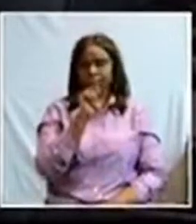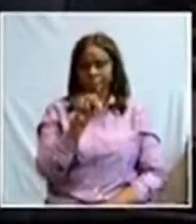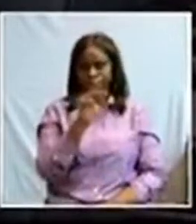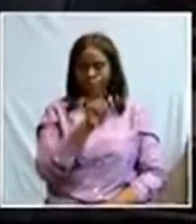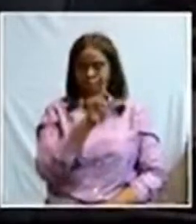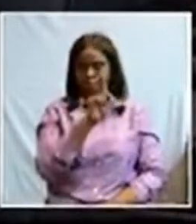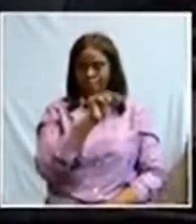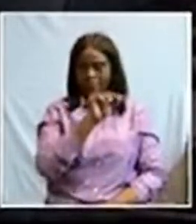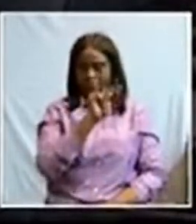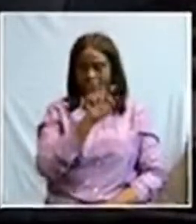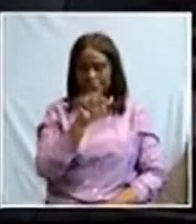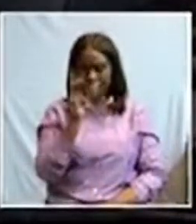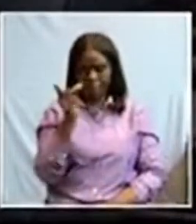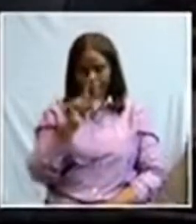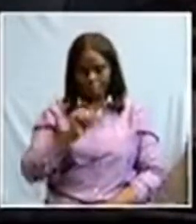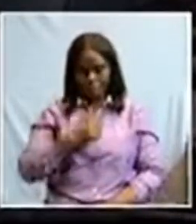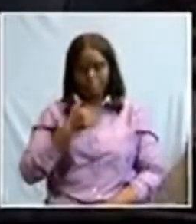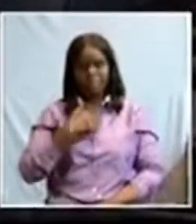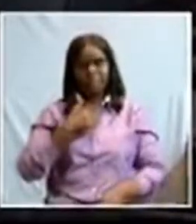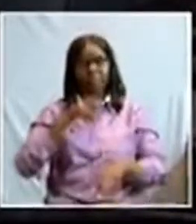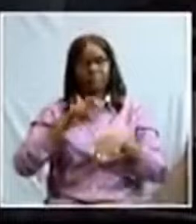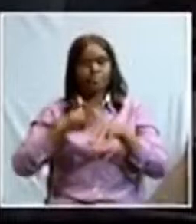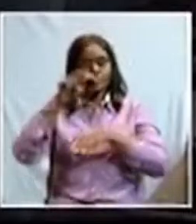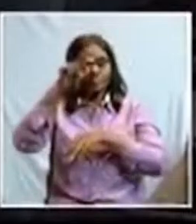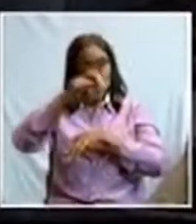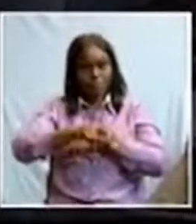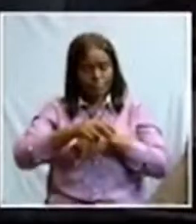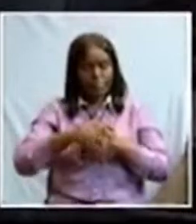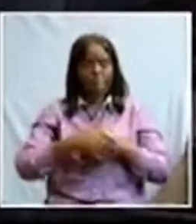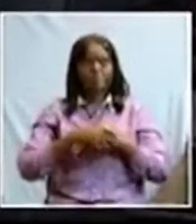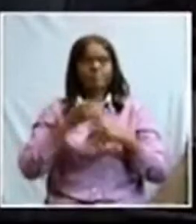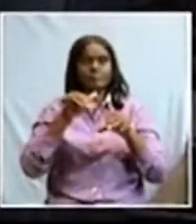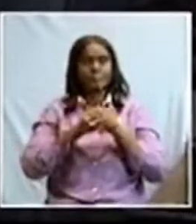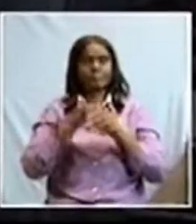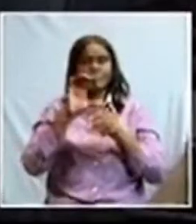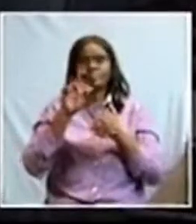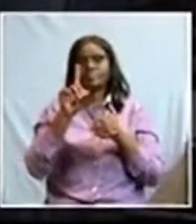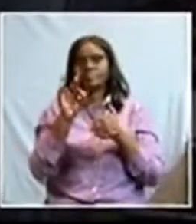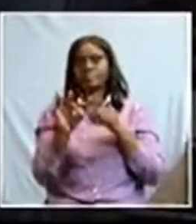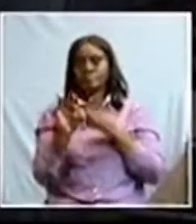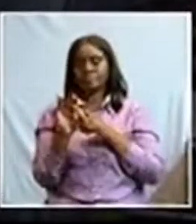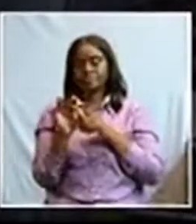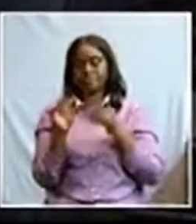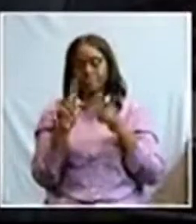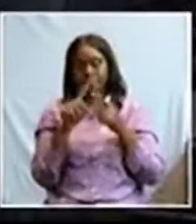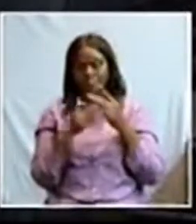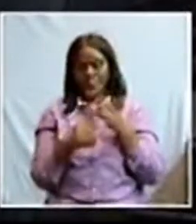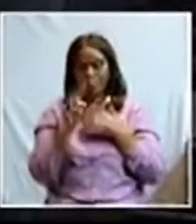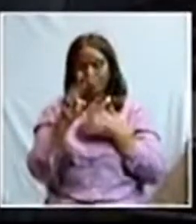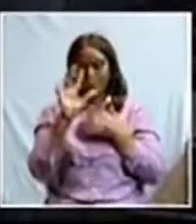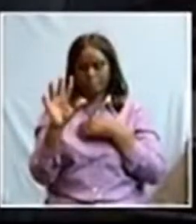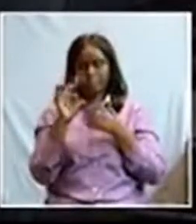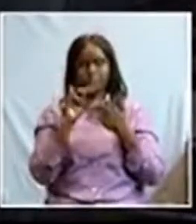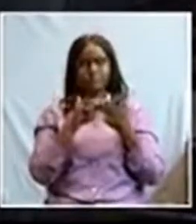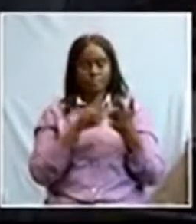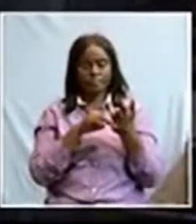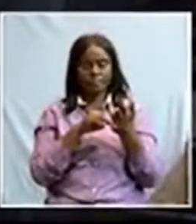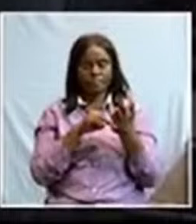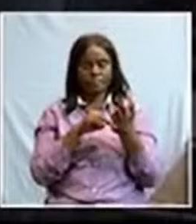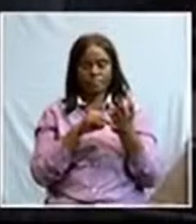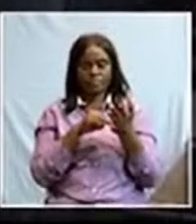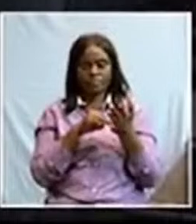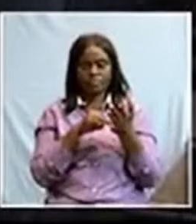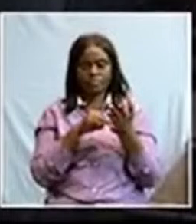2022, that's when we had a jump into CDF to 25 million.